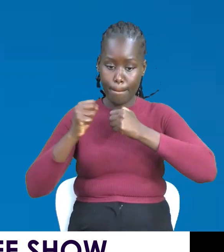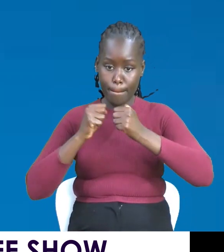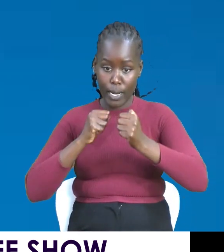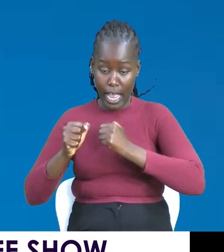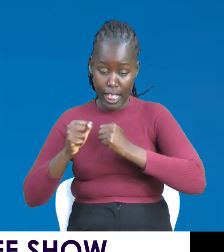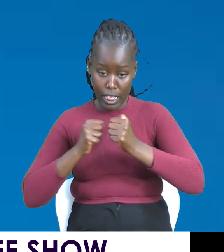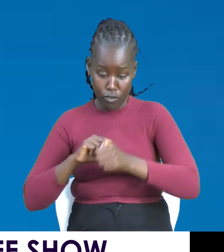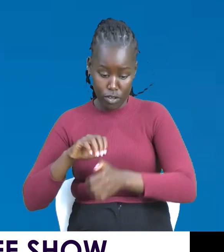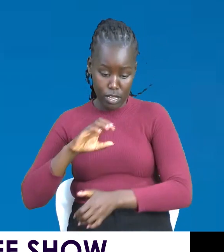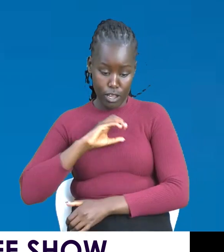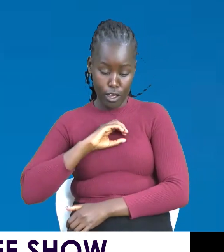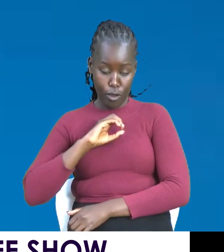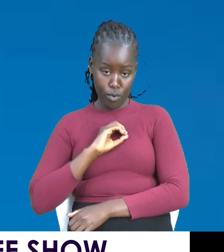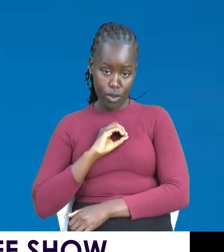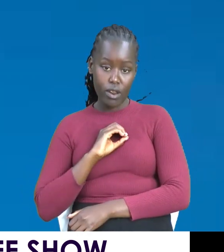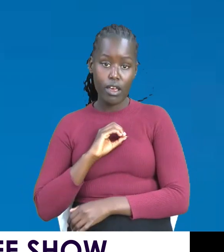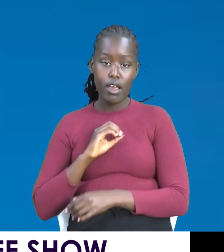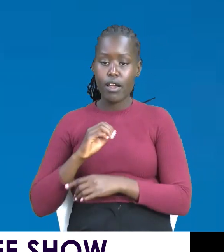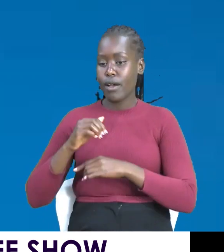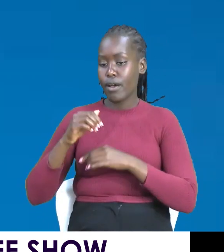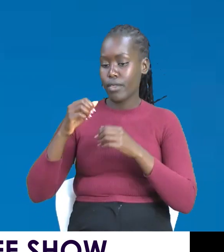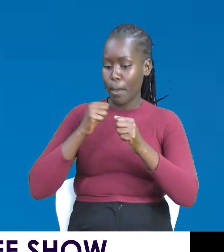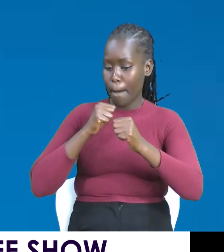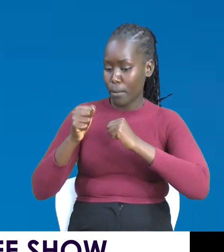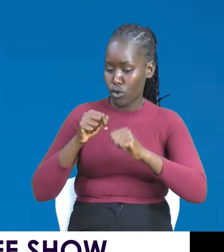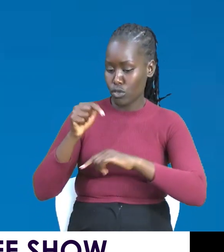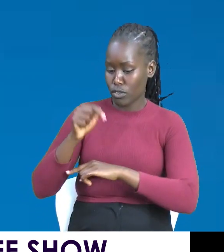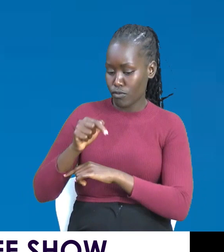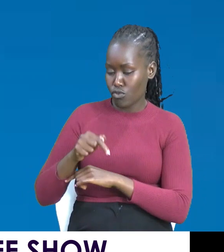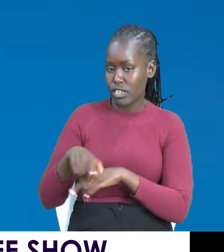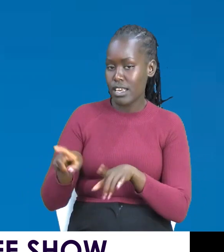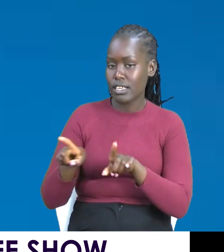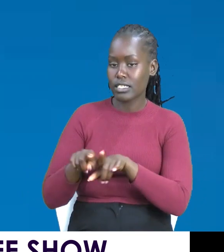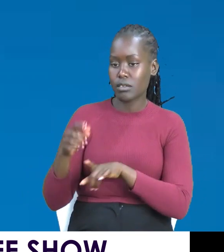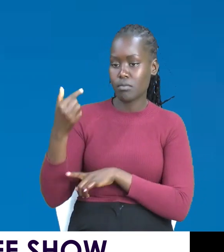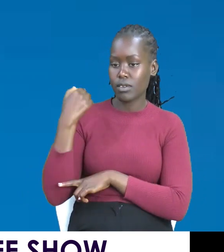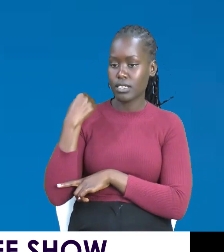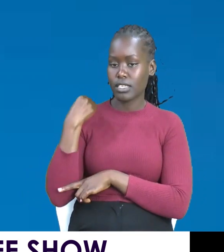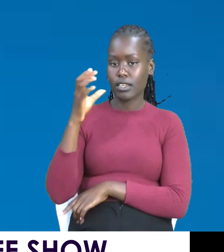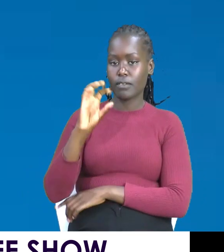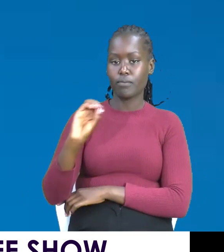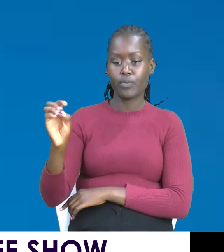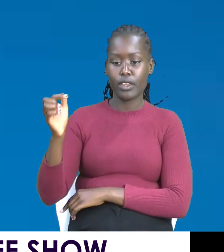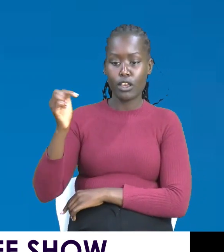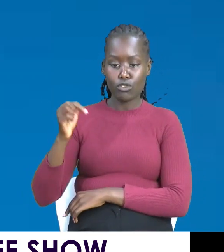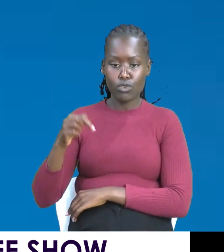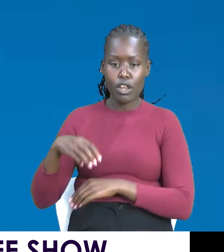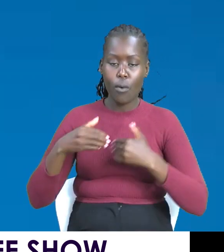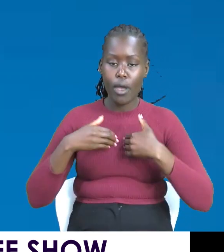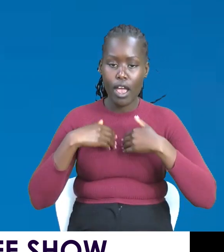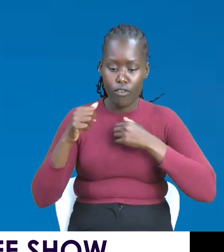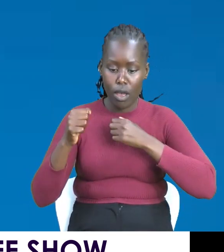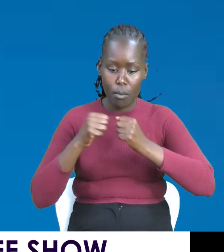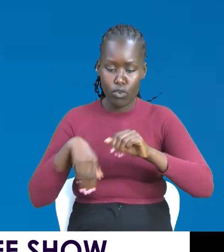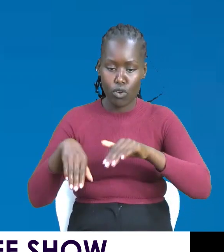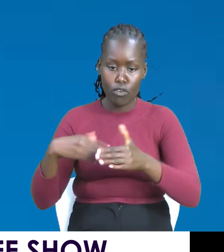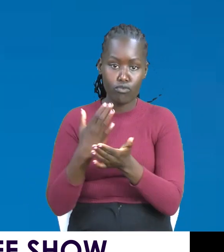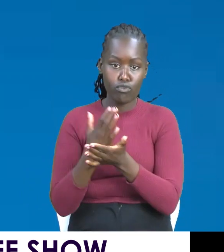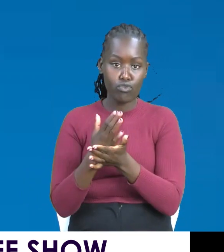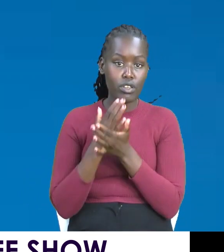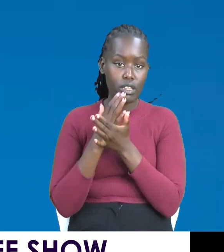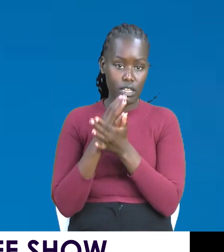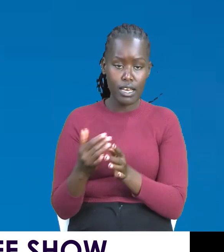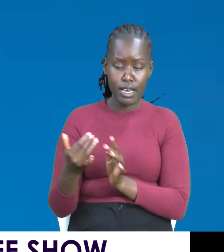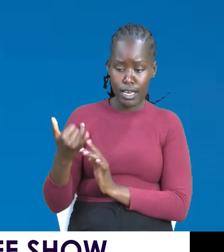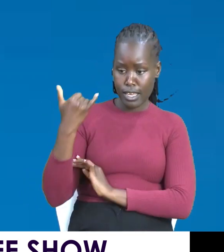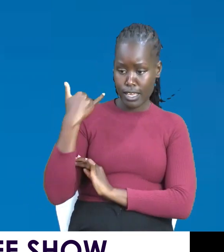battles. The battles of today are not the battles of yesterday. Today we have a battle of truth and reality. Yesterday